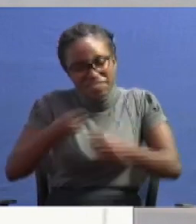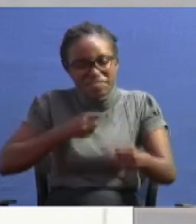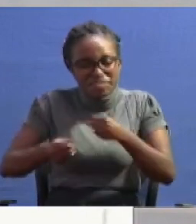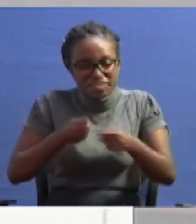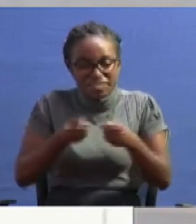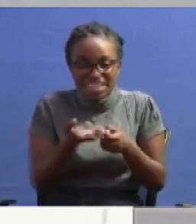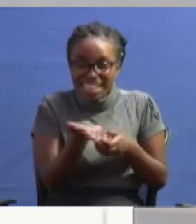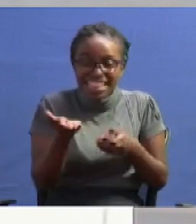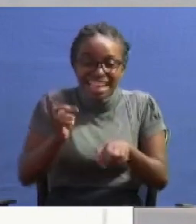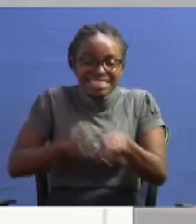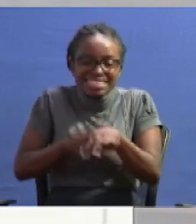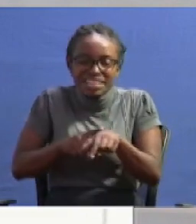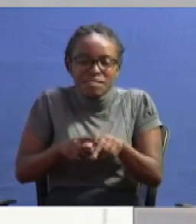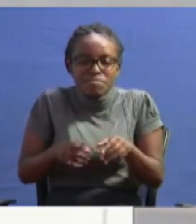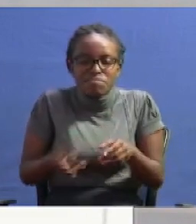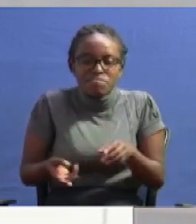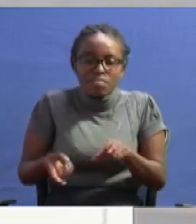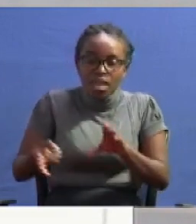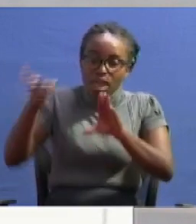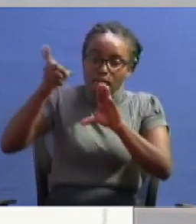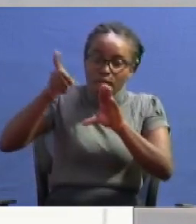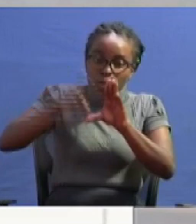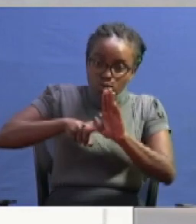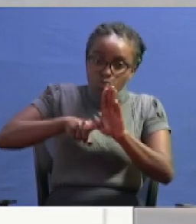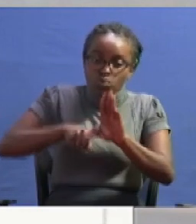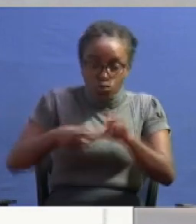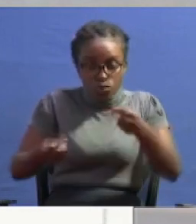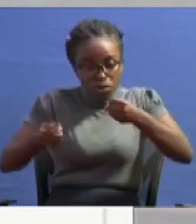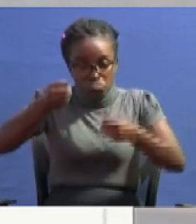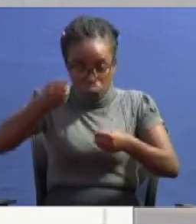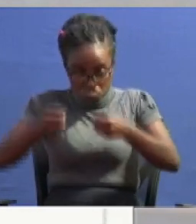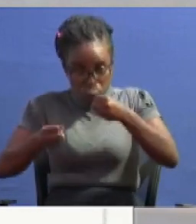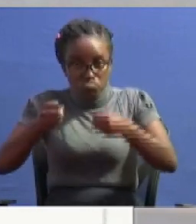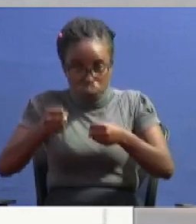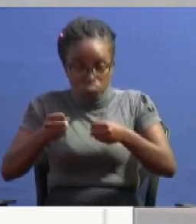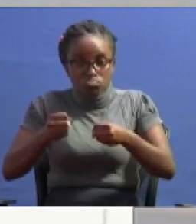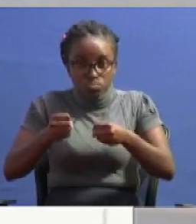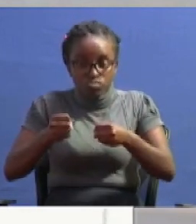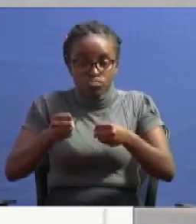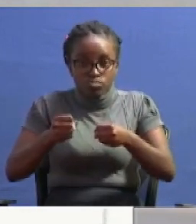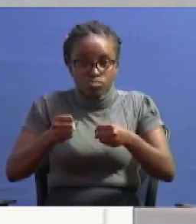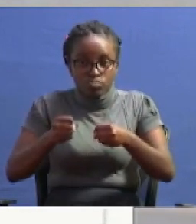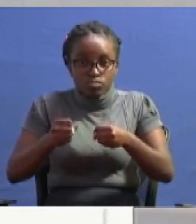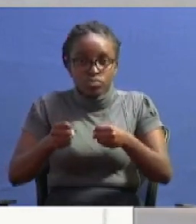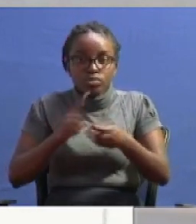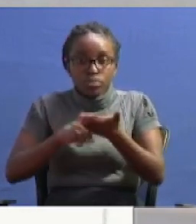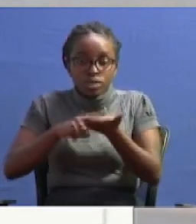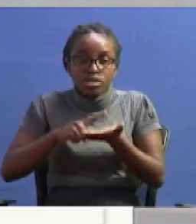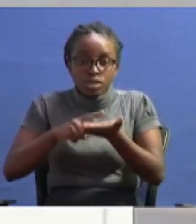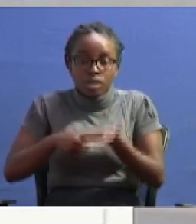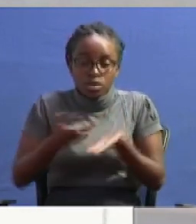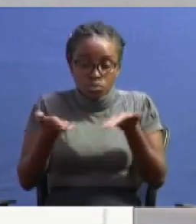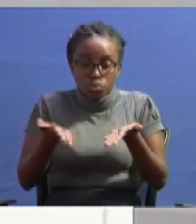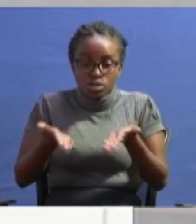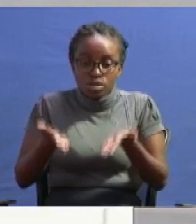these vehicles. That is one, but pretty one. Even as we wind up this particular discussion, just want to get your reaction on this. Now the